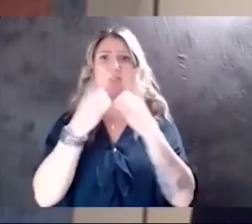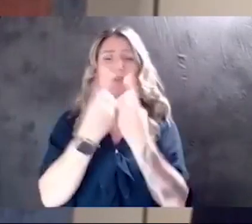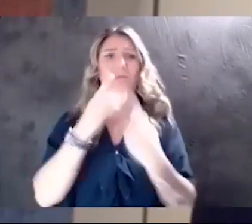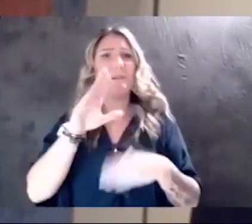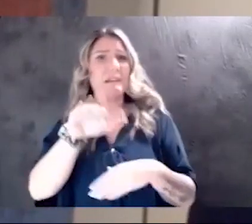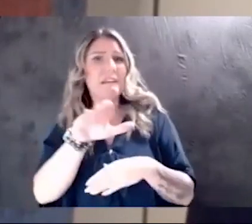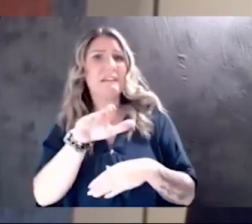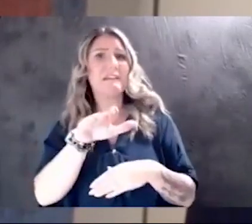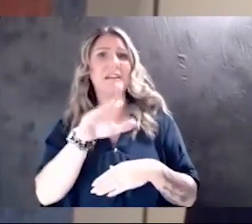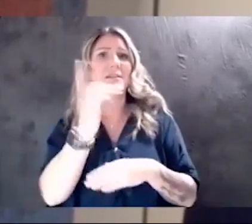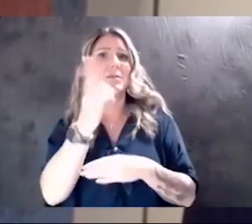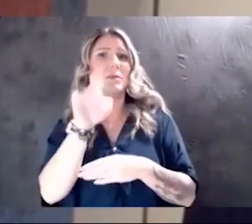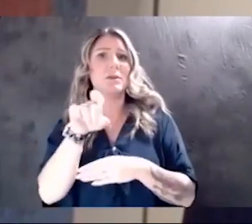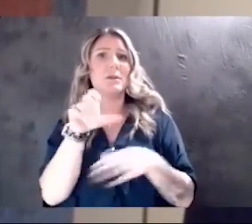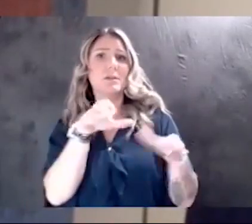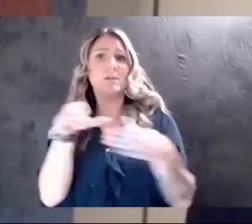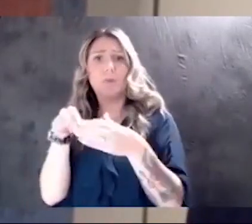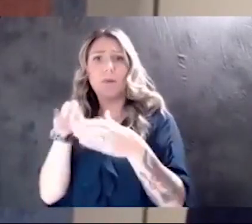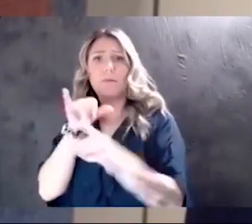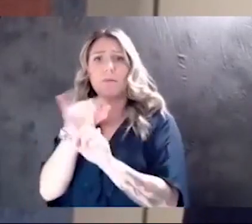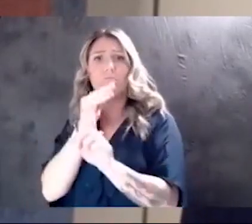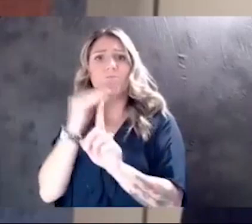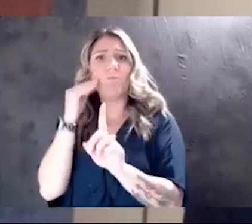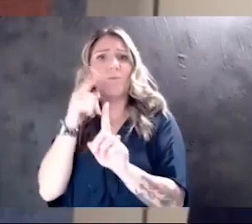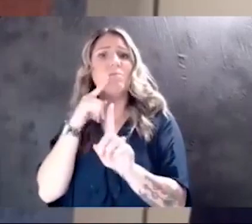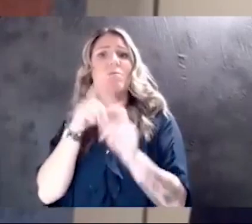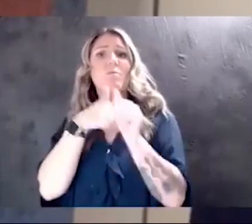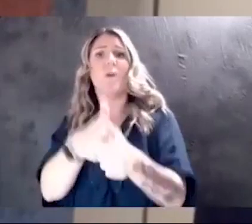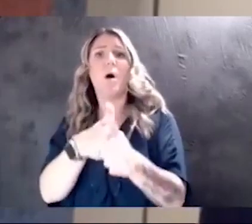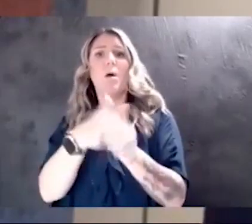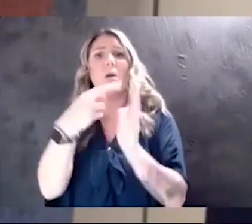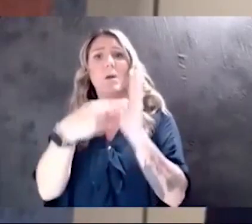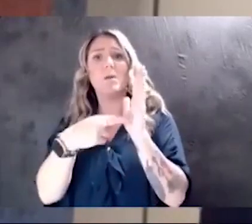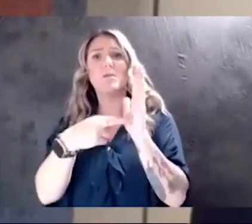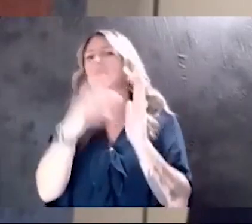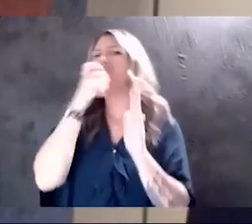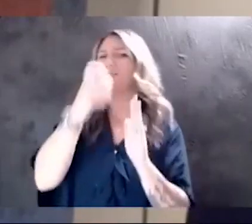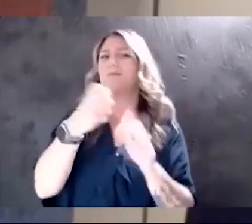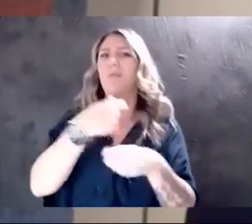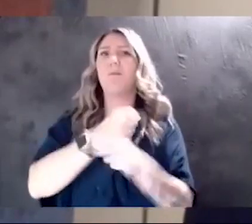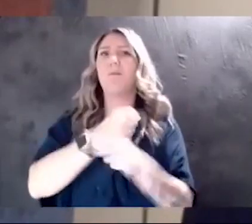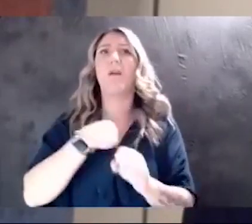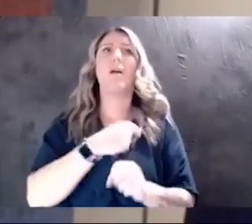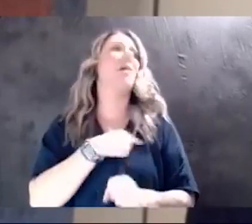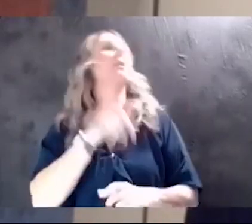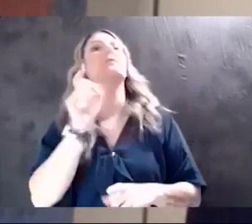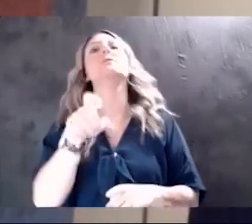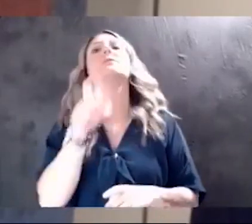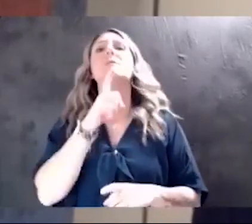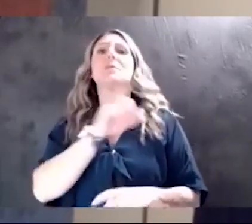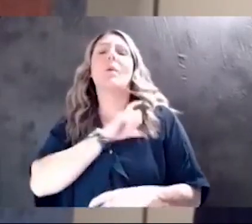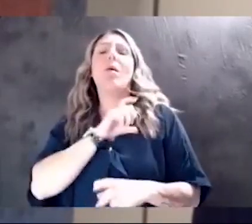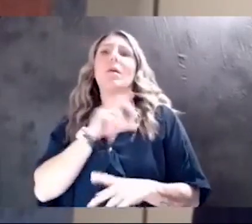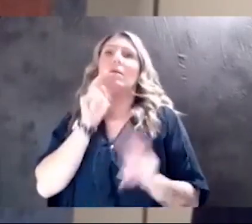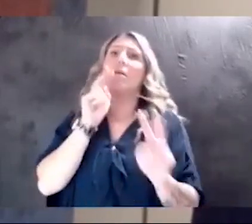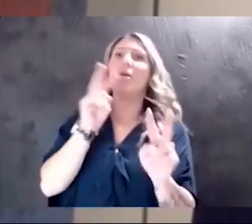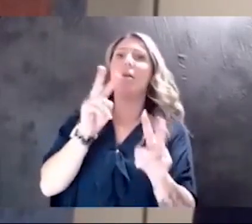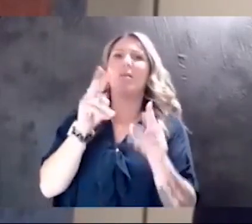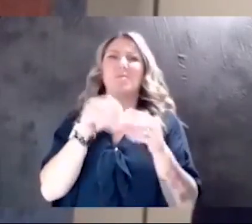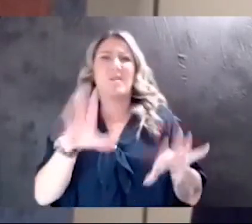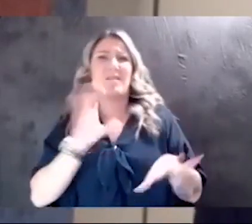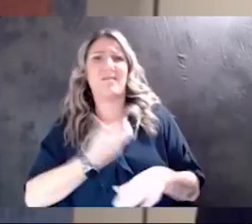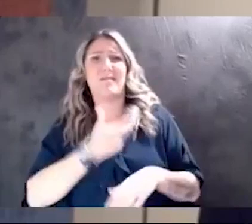a quarantine, follow those guidelines. Don't make us the people who have to police that at school and really waste our time